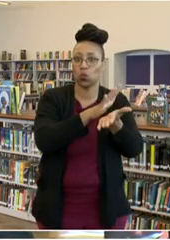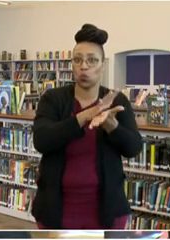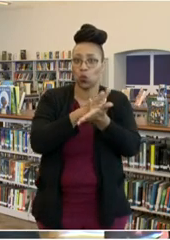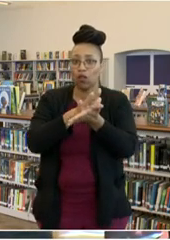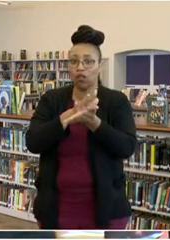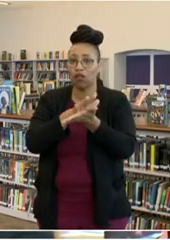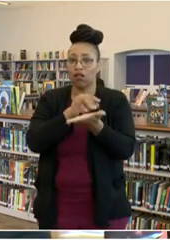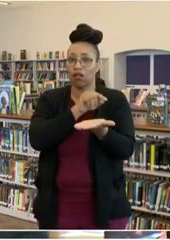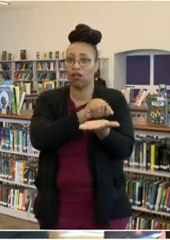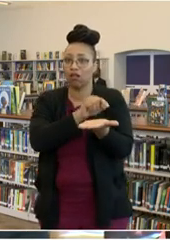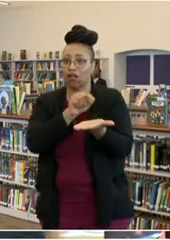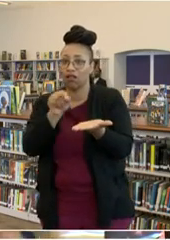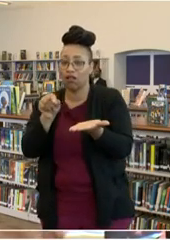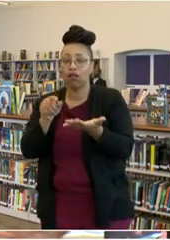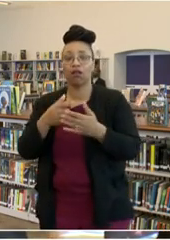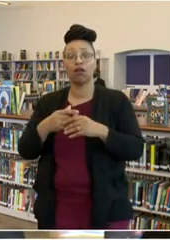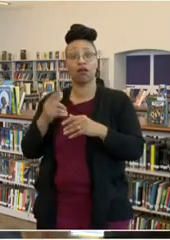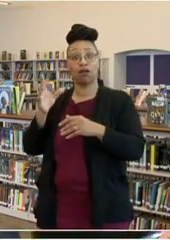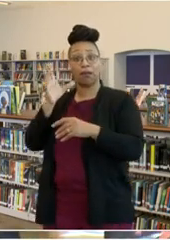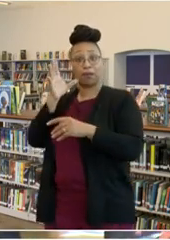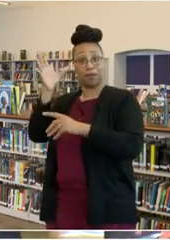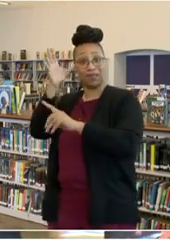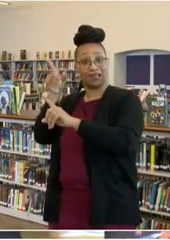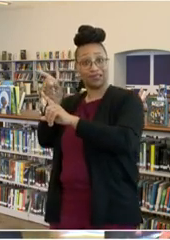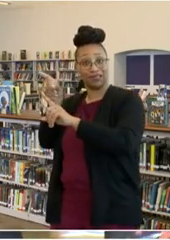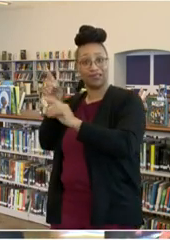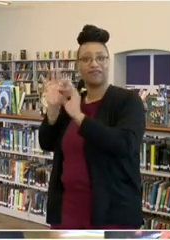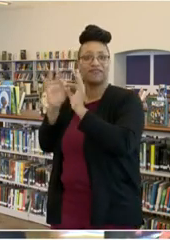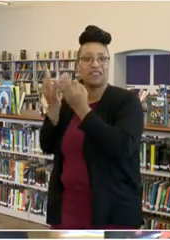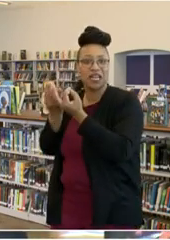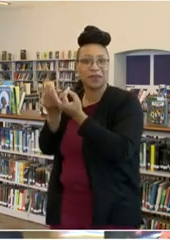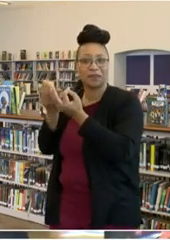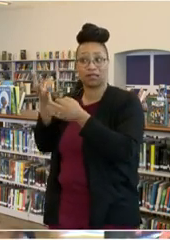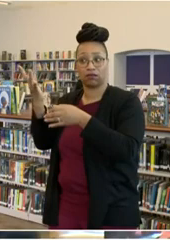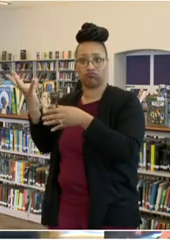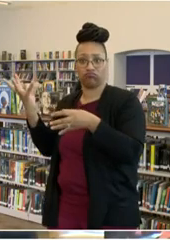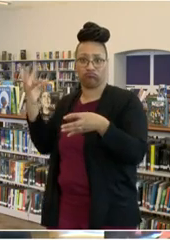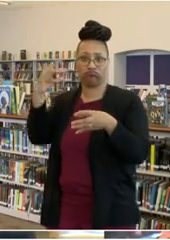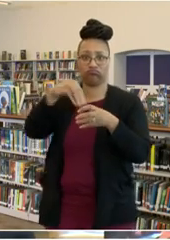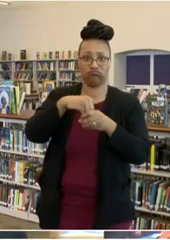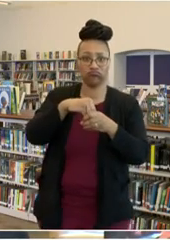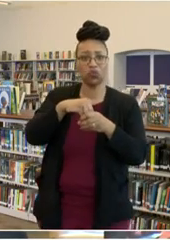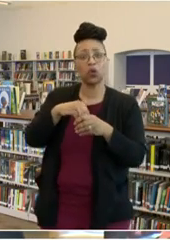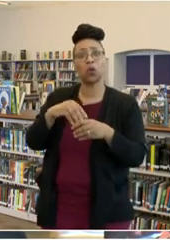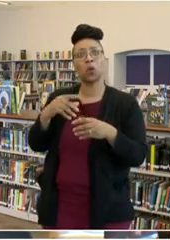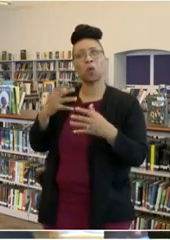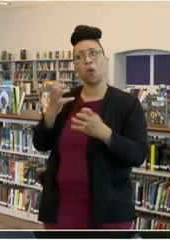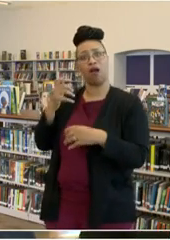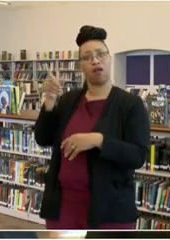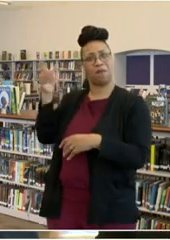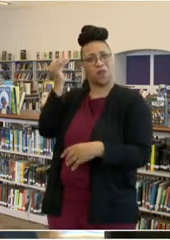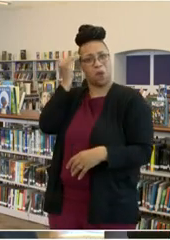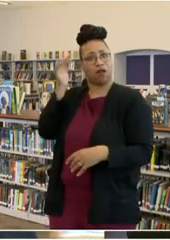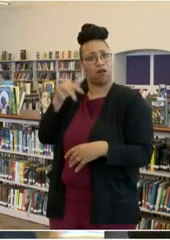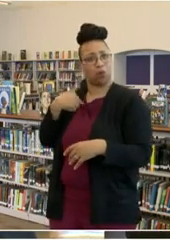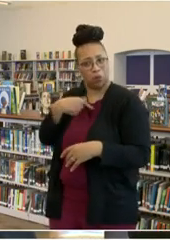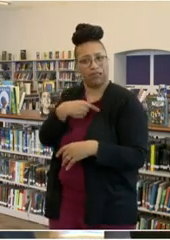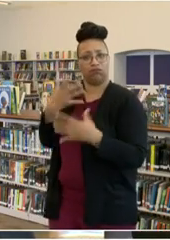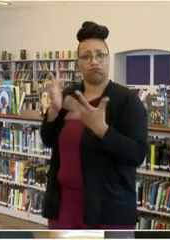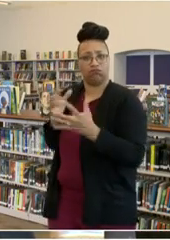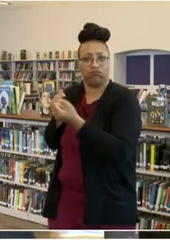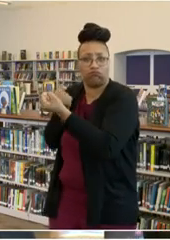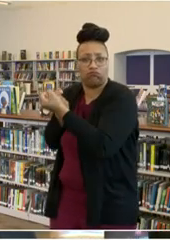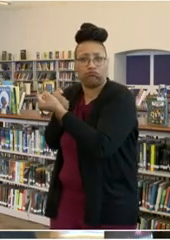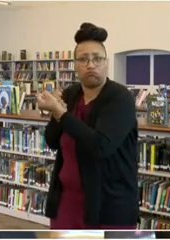that we have a variety of supports for students and families as we think about safety to and from school. We've informed